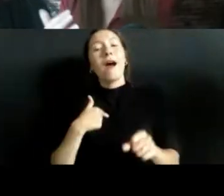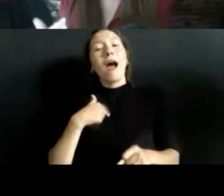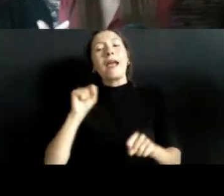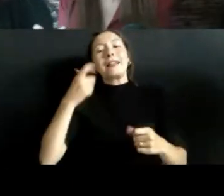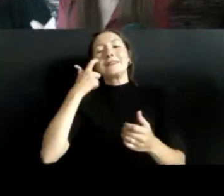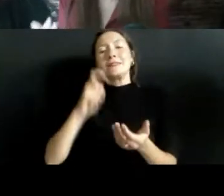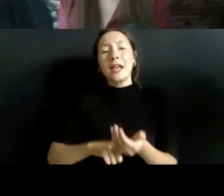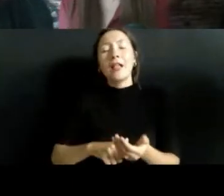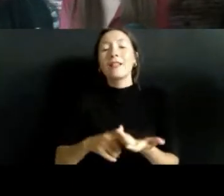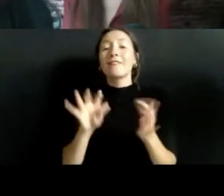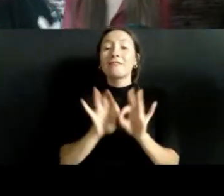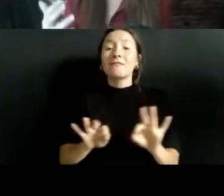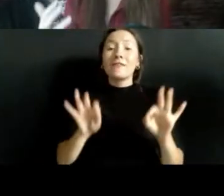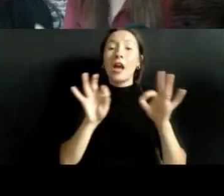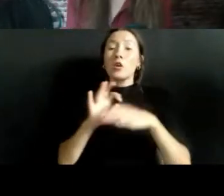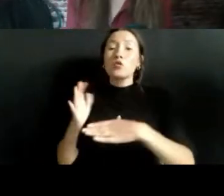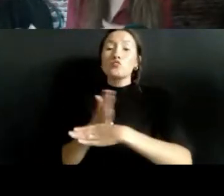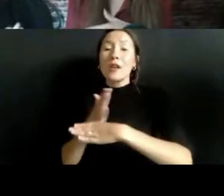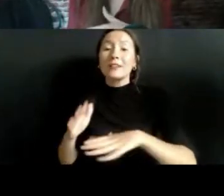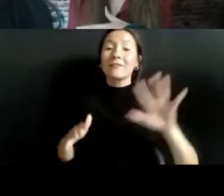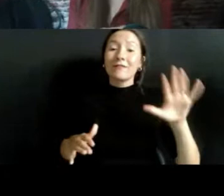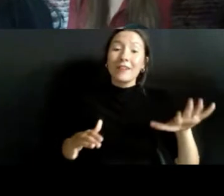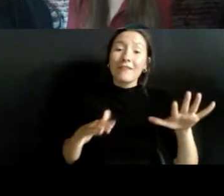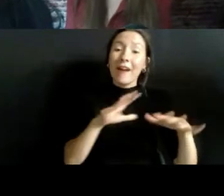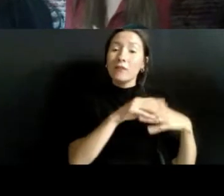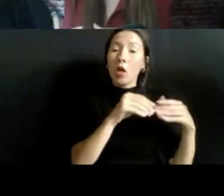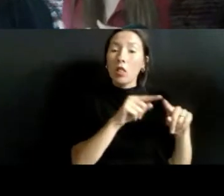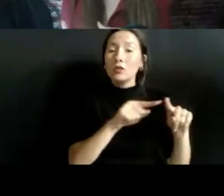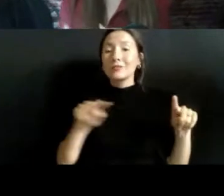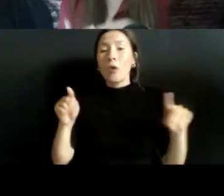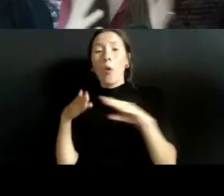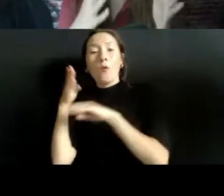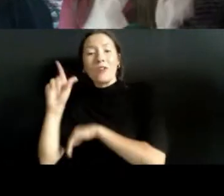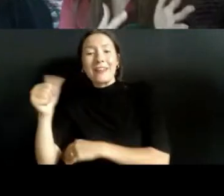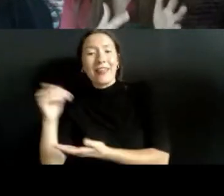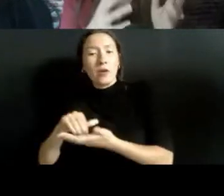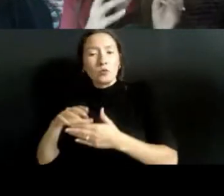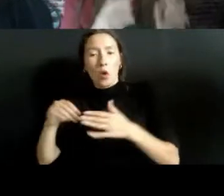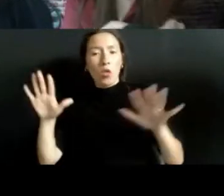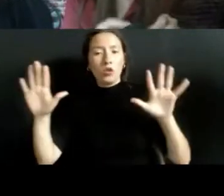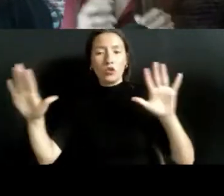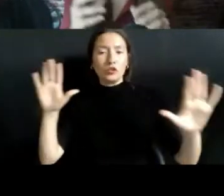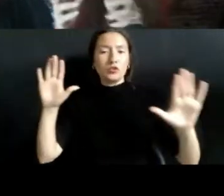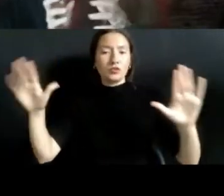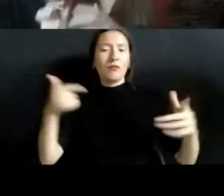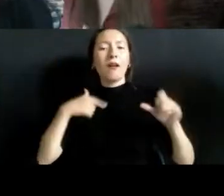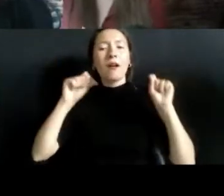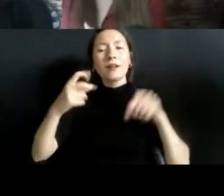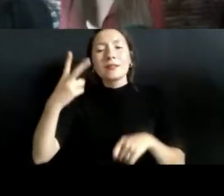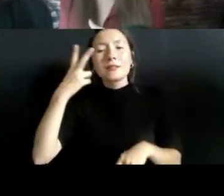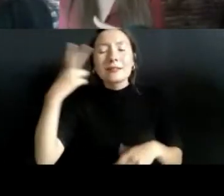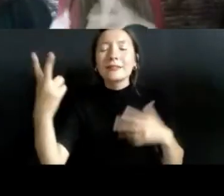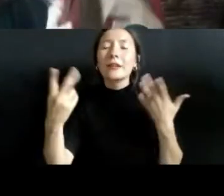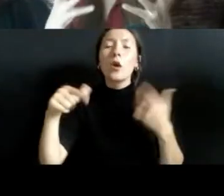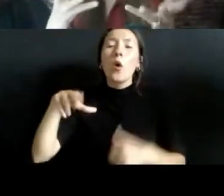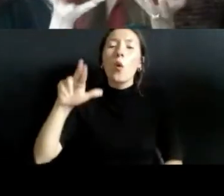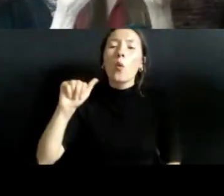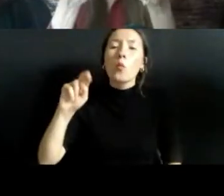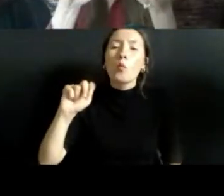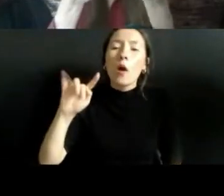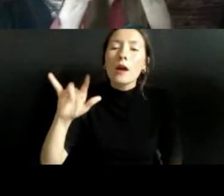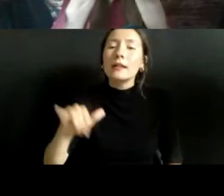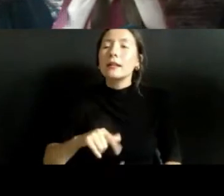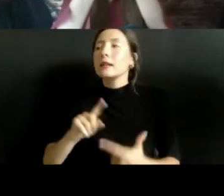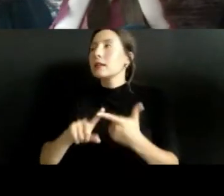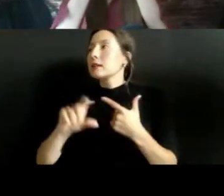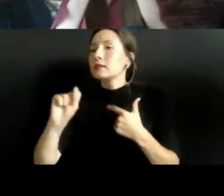from $55 up to over $10,000. I can see we have quantity in stock and reorder level. So I am